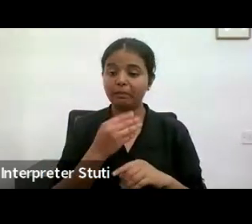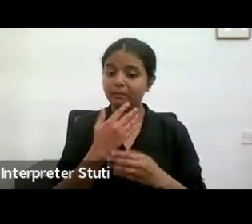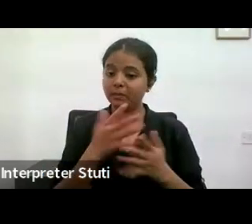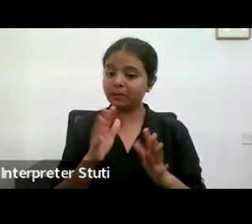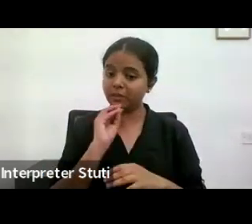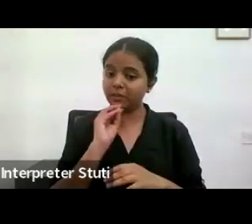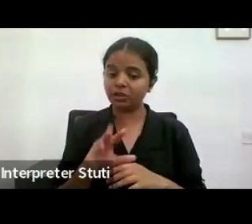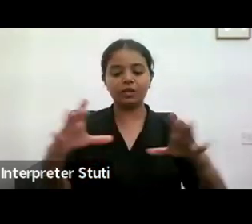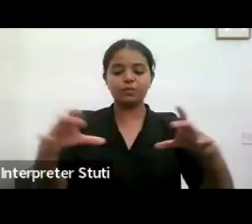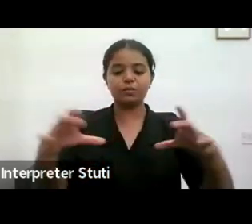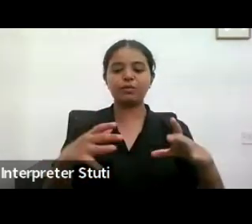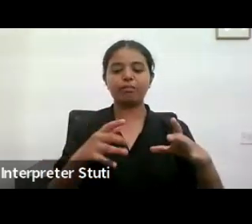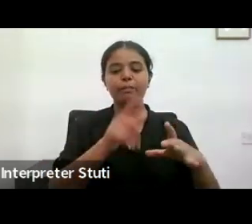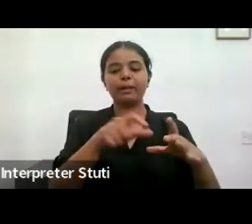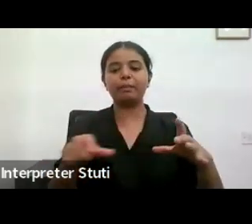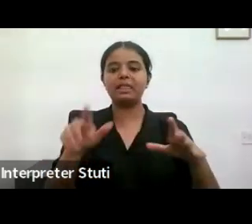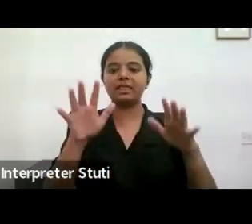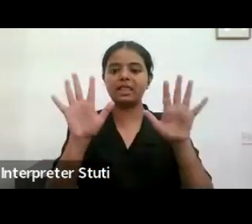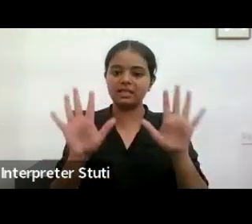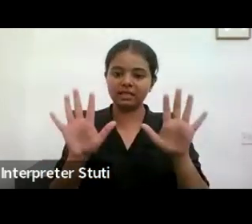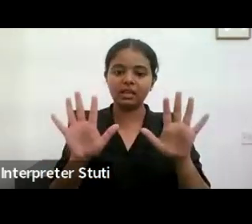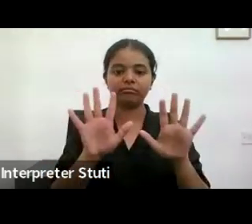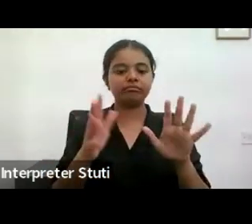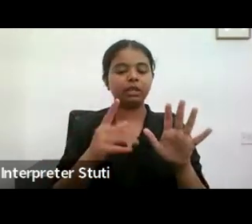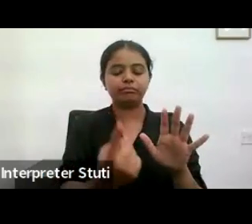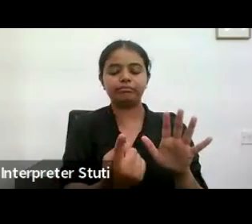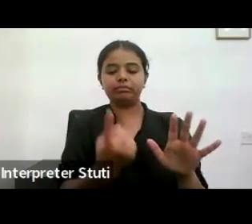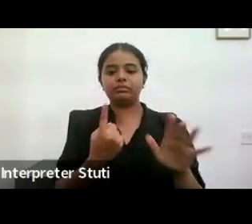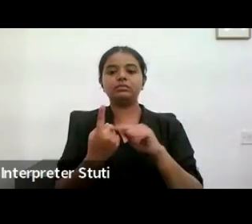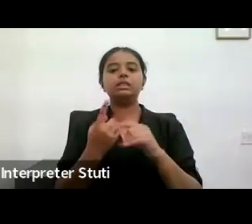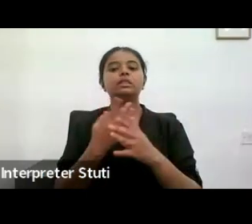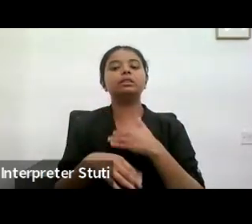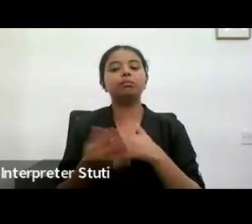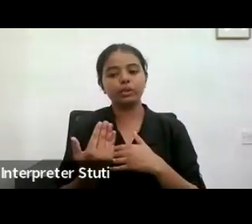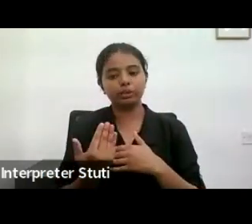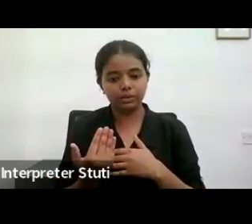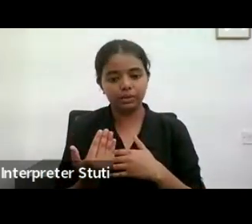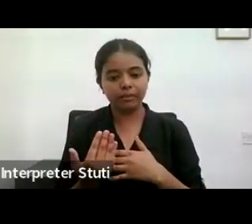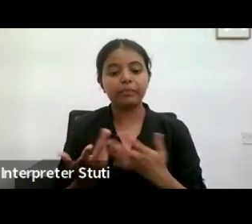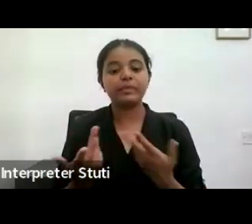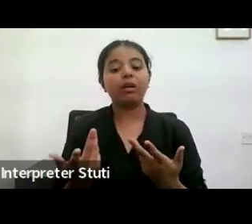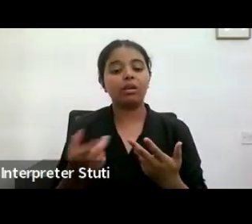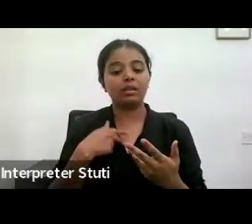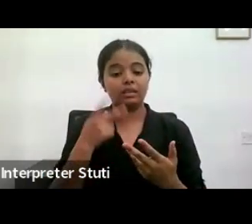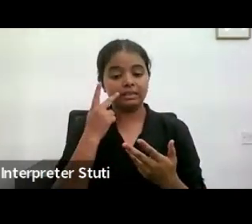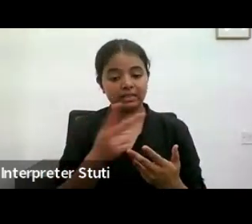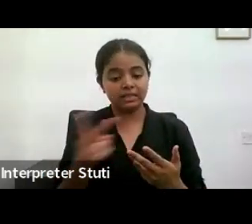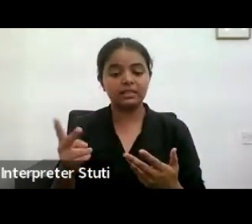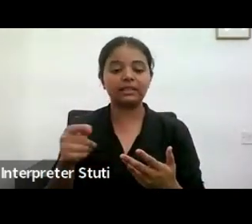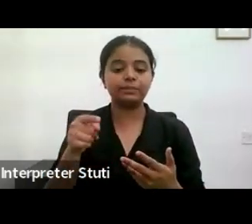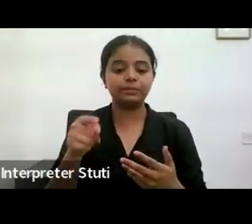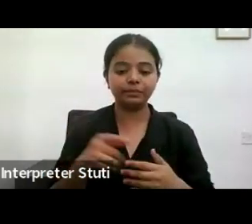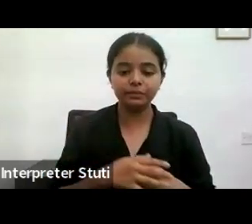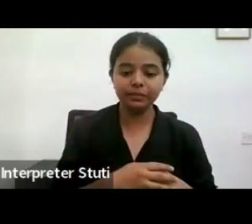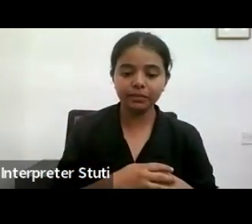then it's very unlikely that any CCI would have no children with disabilities.